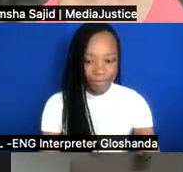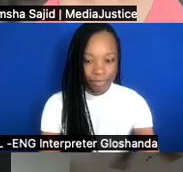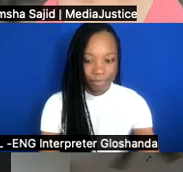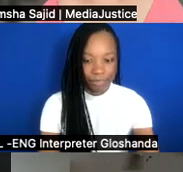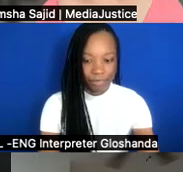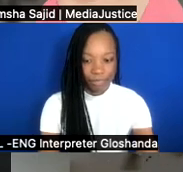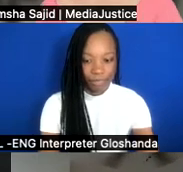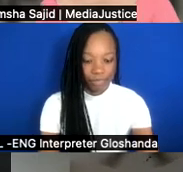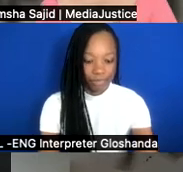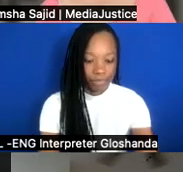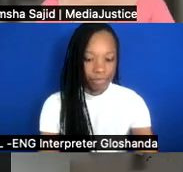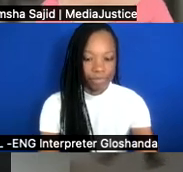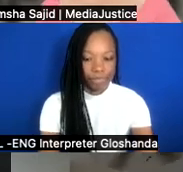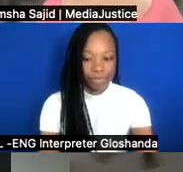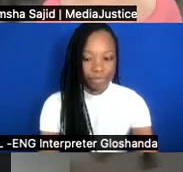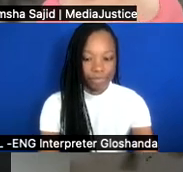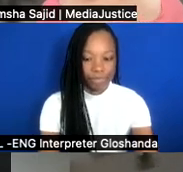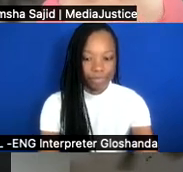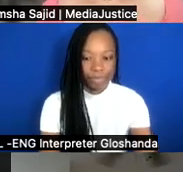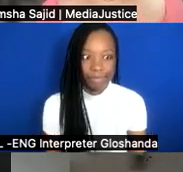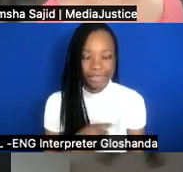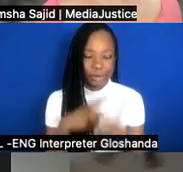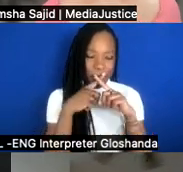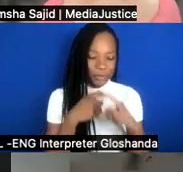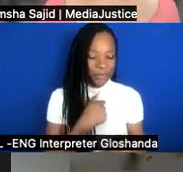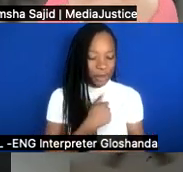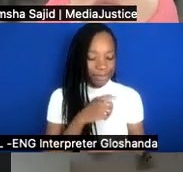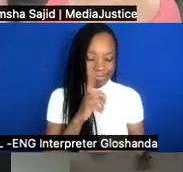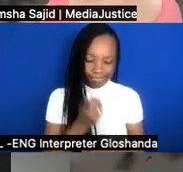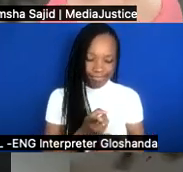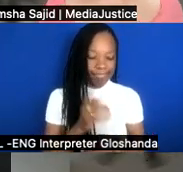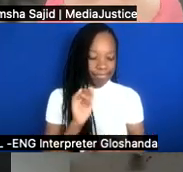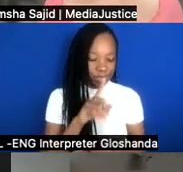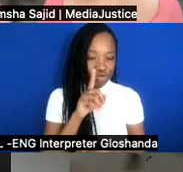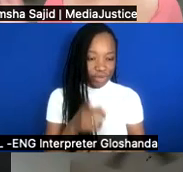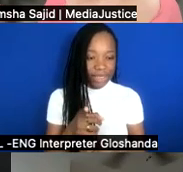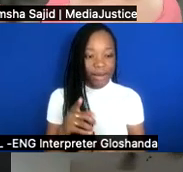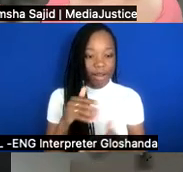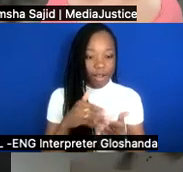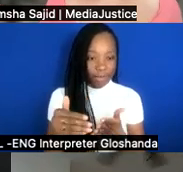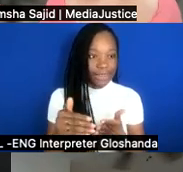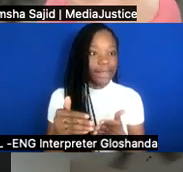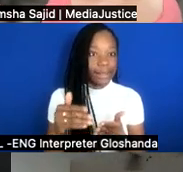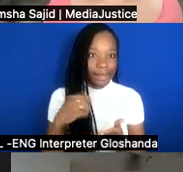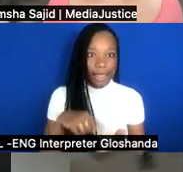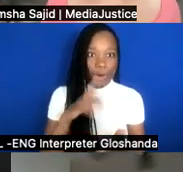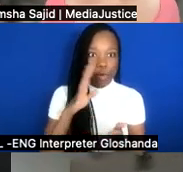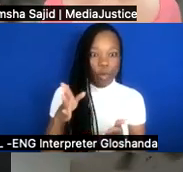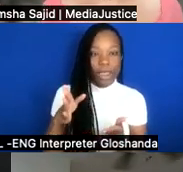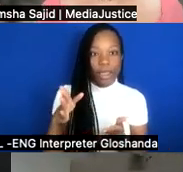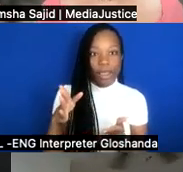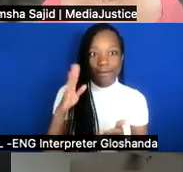Oh, I was off mute for a second. Yeah, that's so real. It's often like exporting the problem to tech as like the